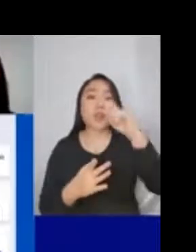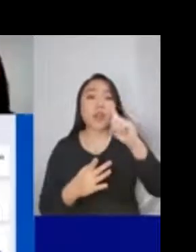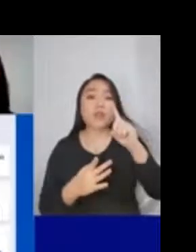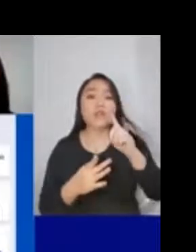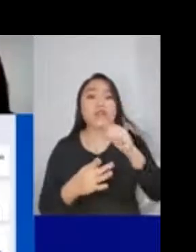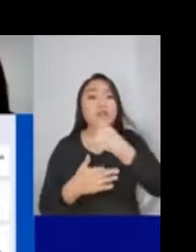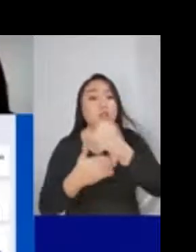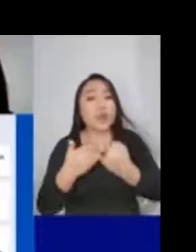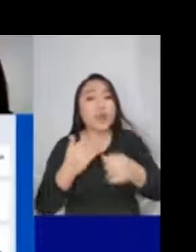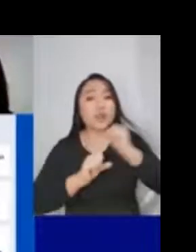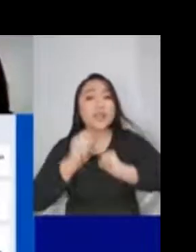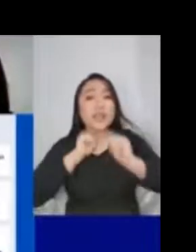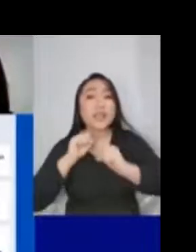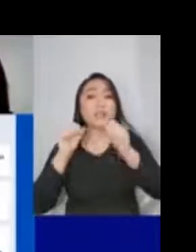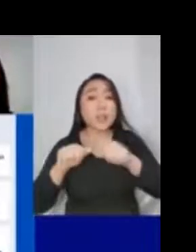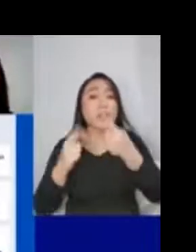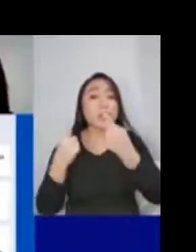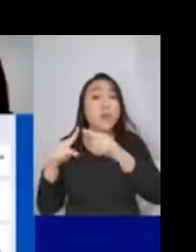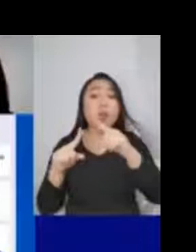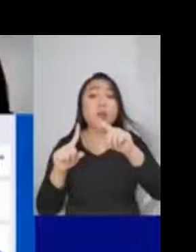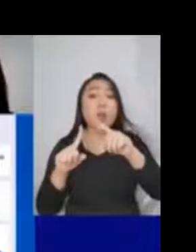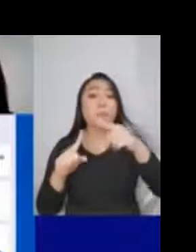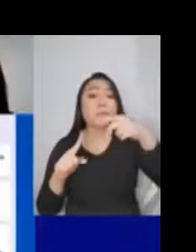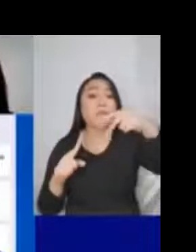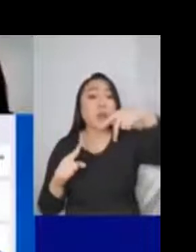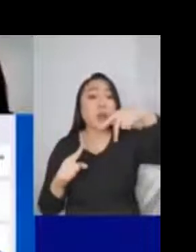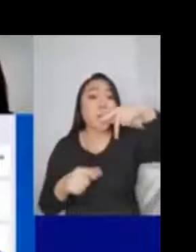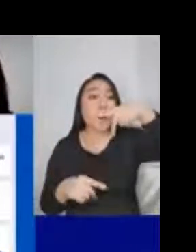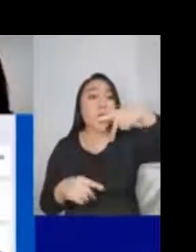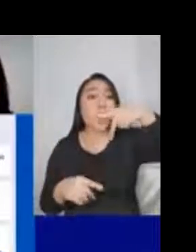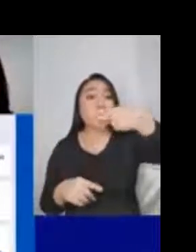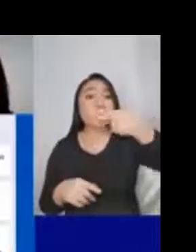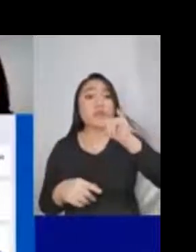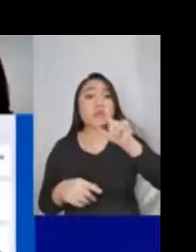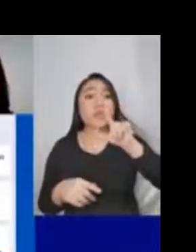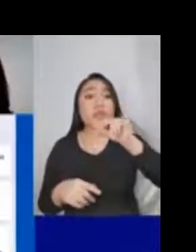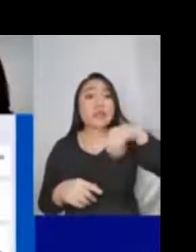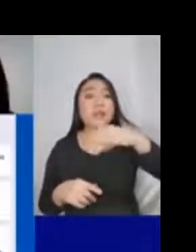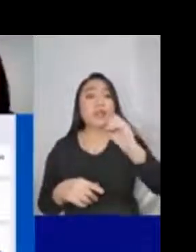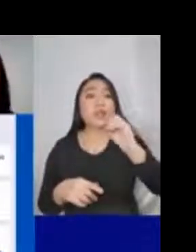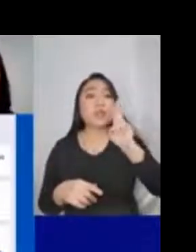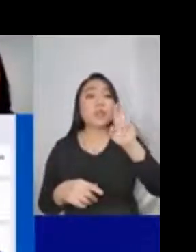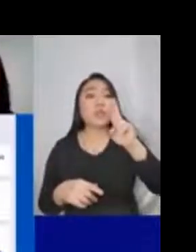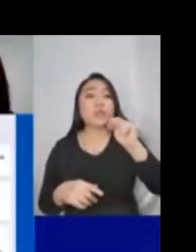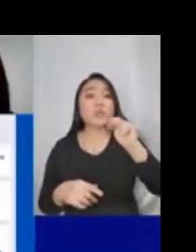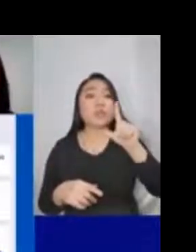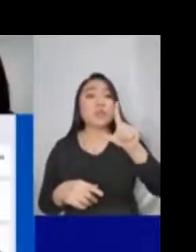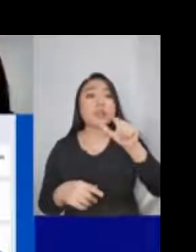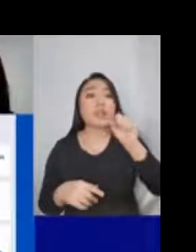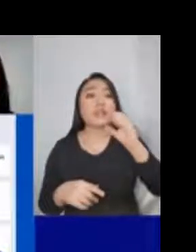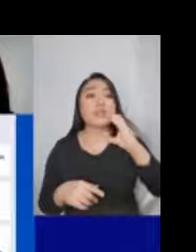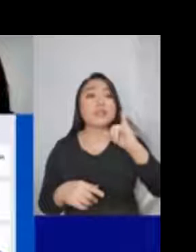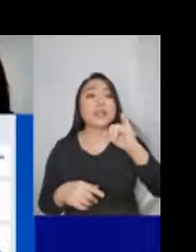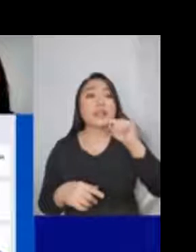We promote S&T information through mobile app. So you can download Starbucks Quiz app for elementary, high school,